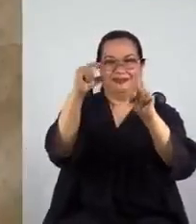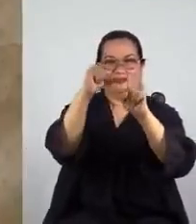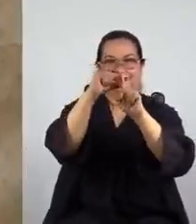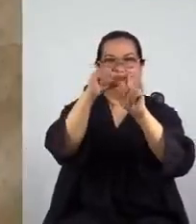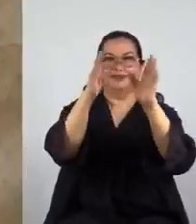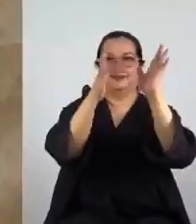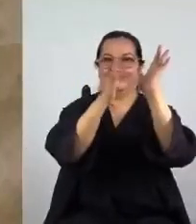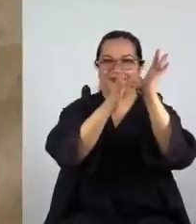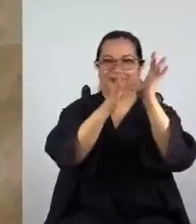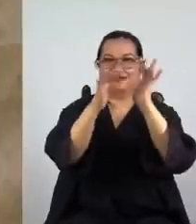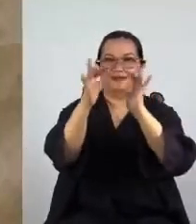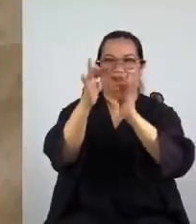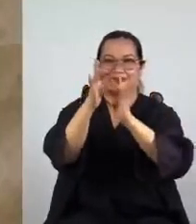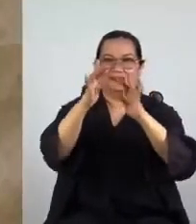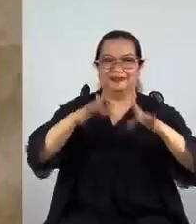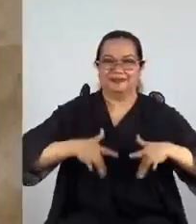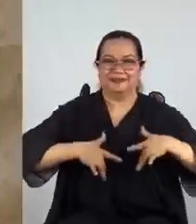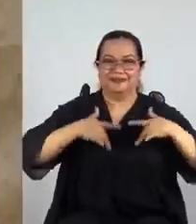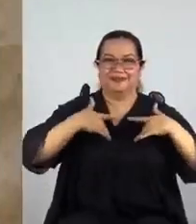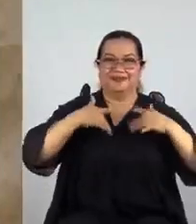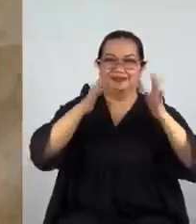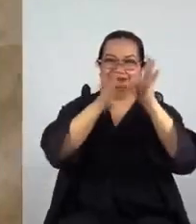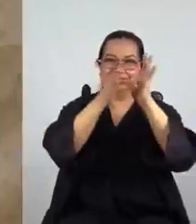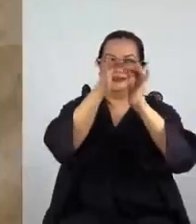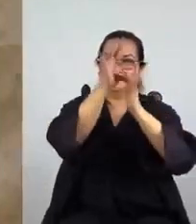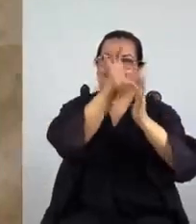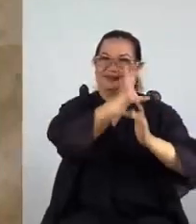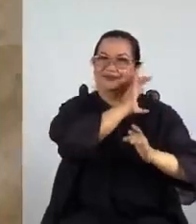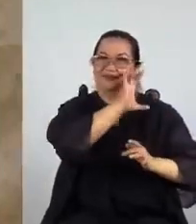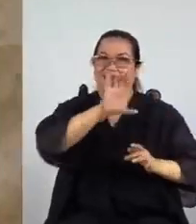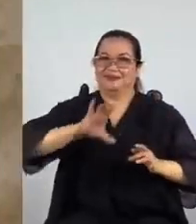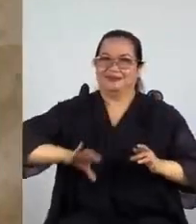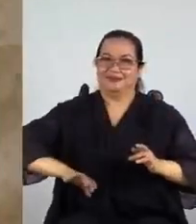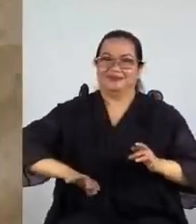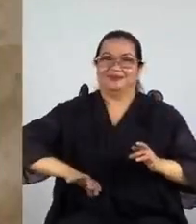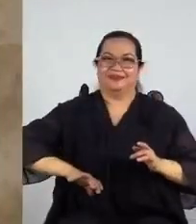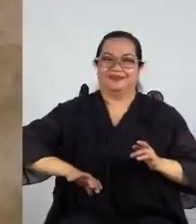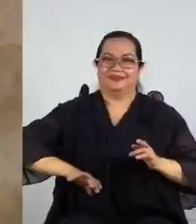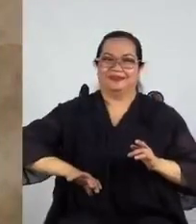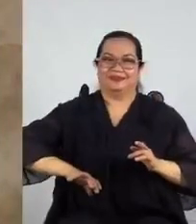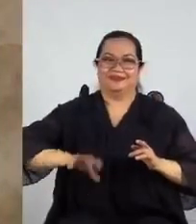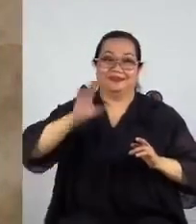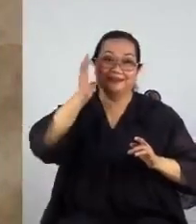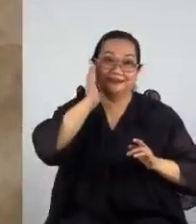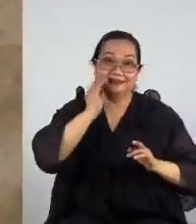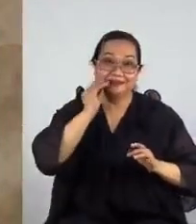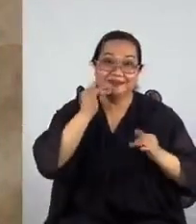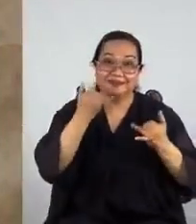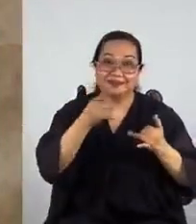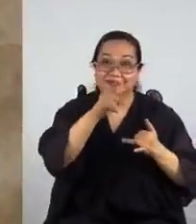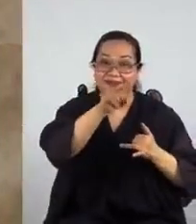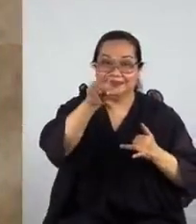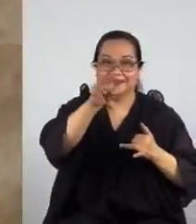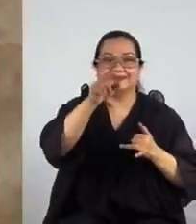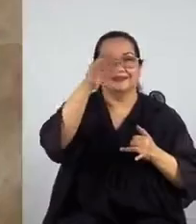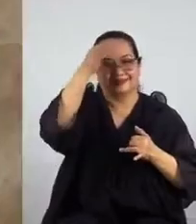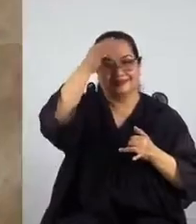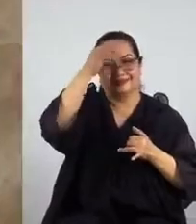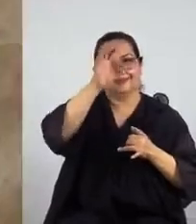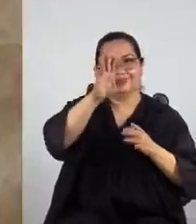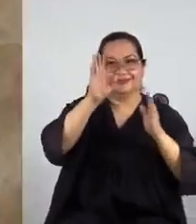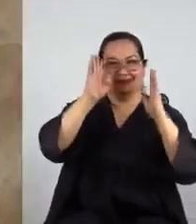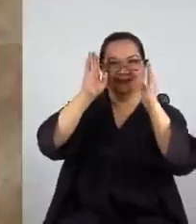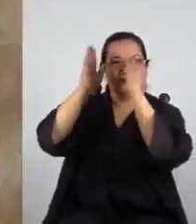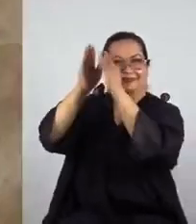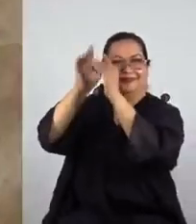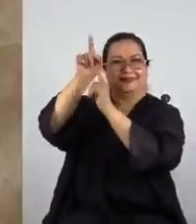Jesus and the life of Jesus. What are you going through where you need to consider Jesus and fix your